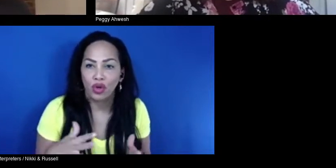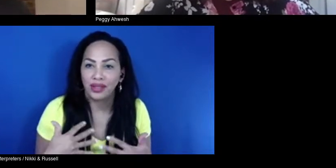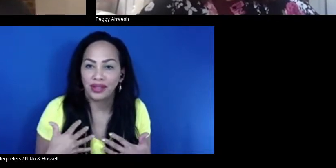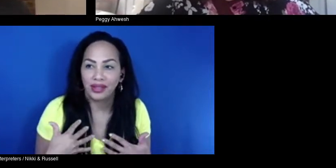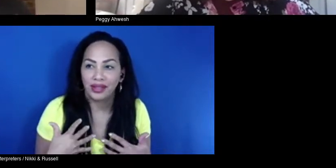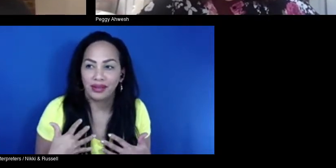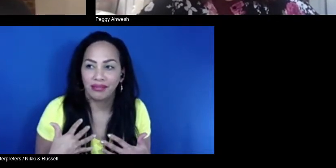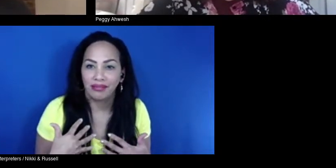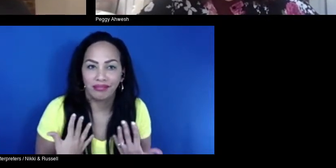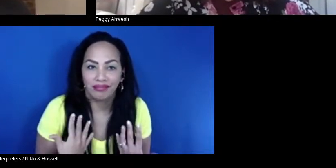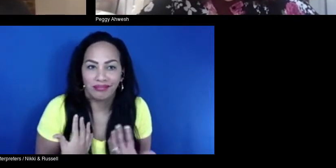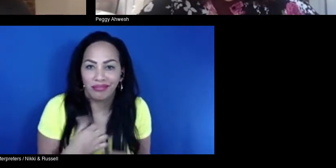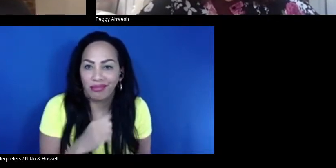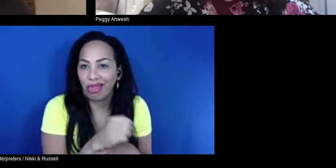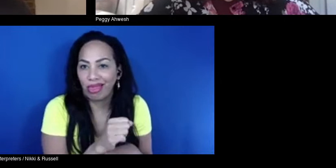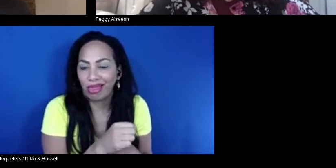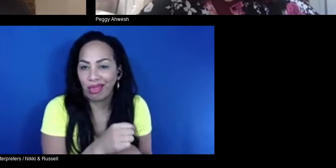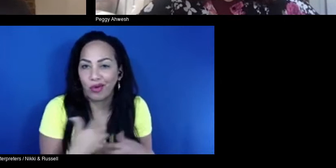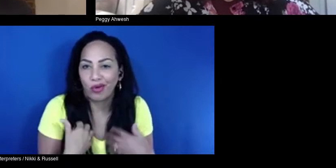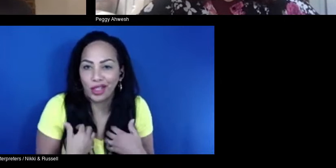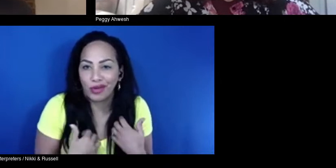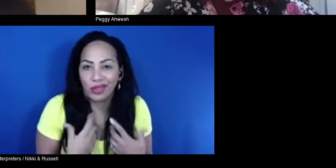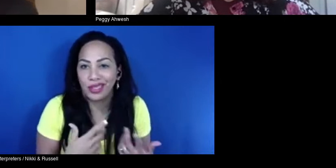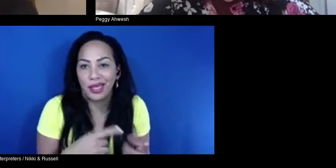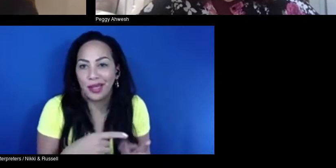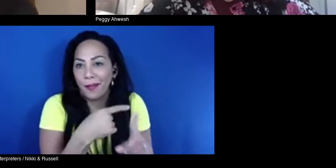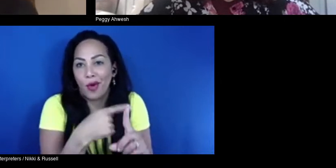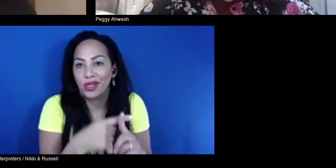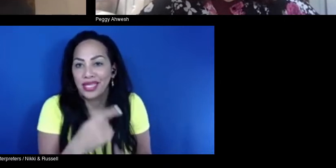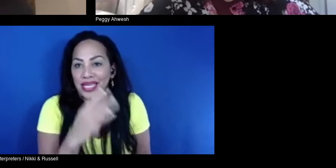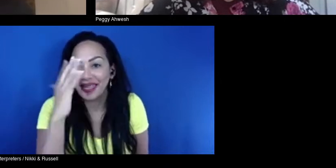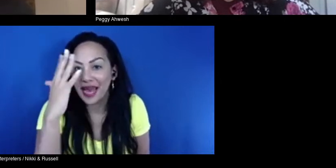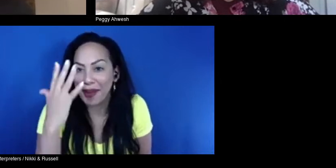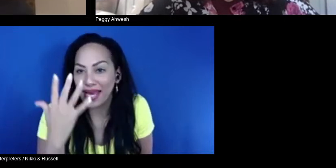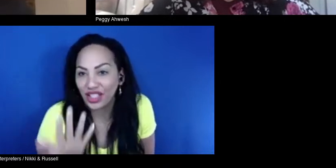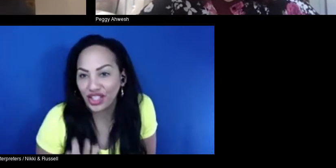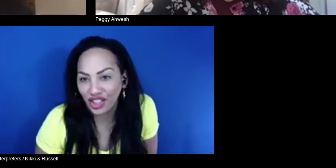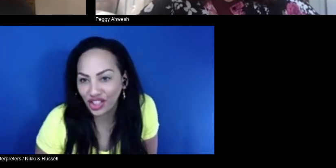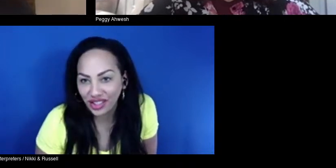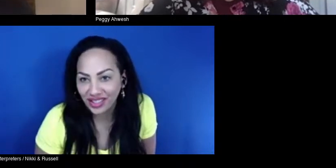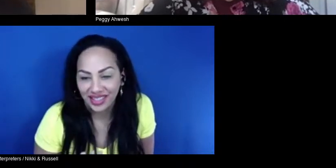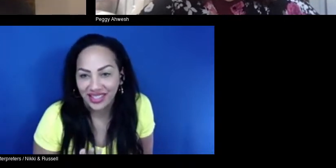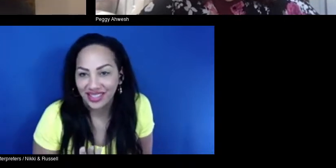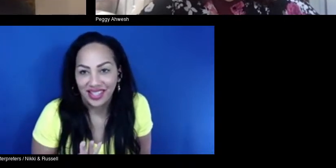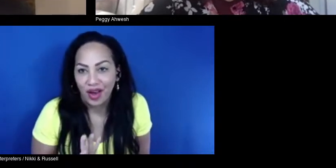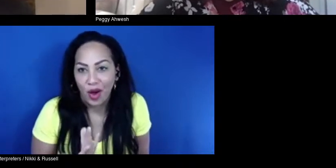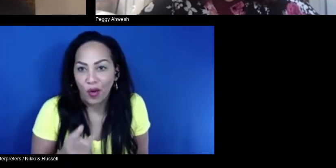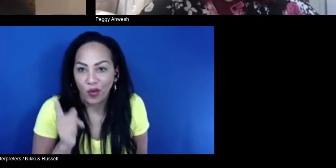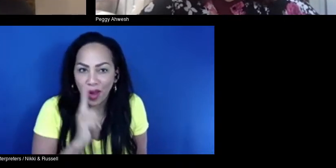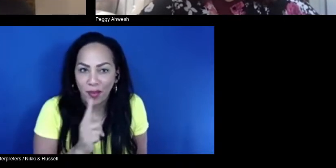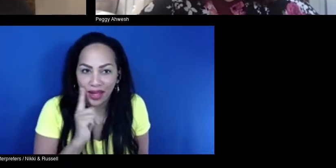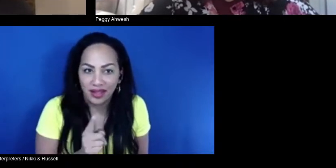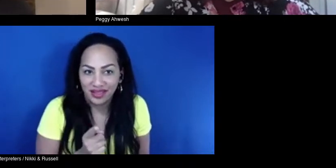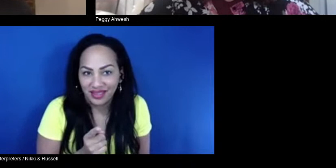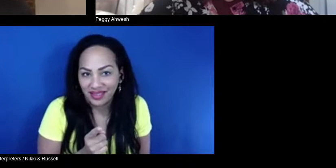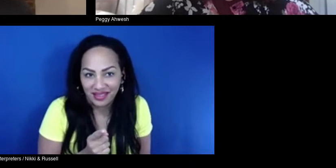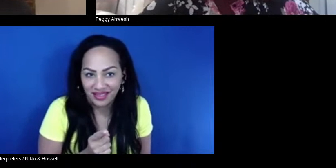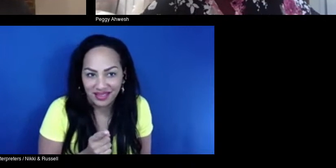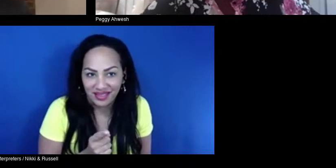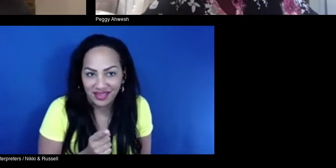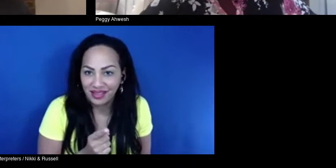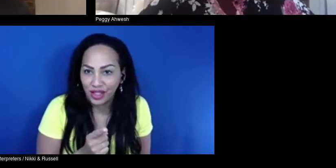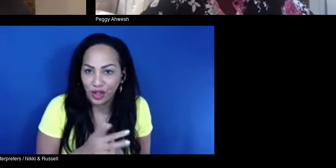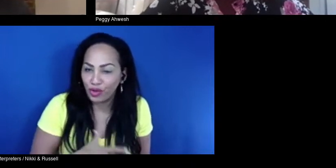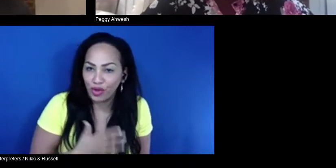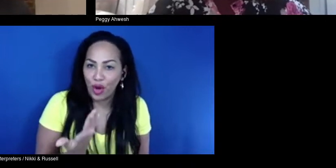It seems almost like there's a move to push against that or to really show up the limitations of that. I